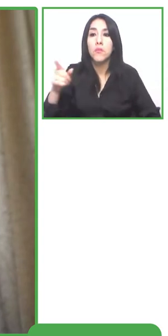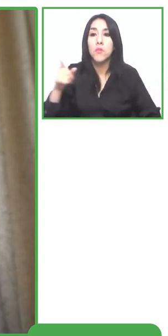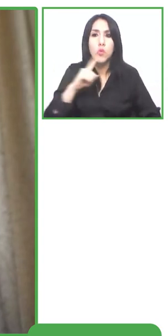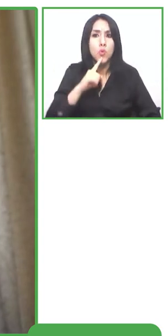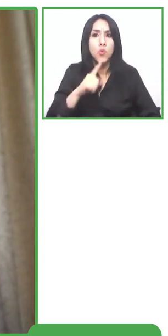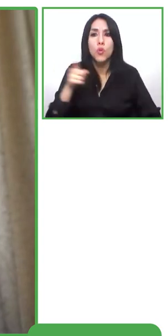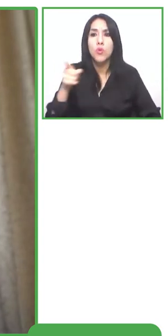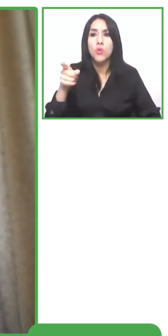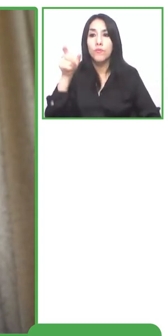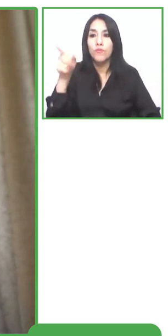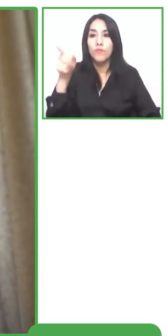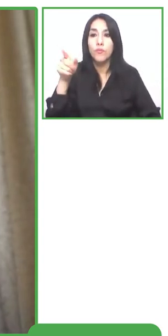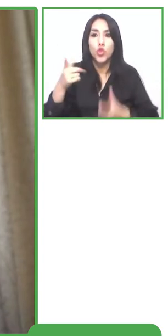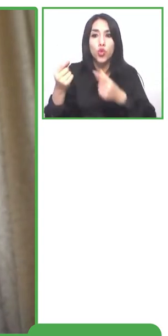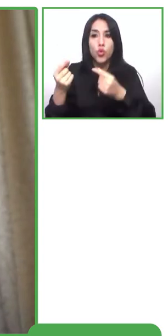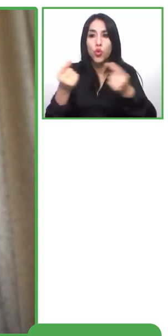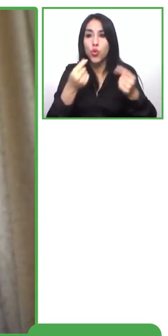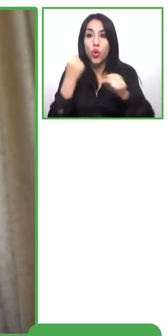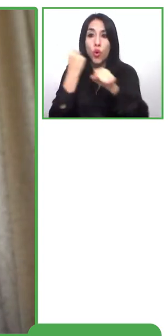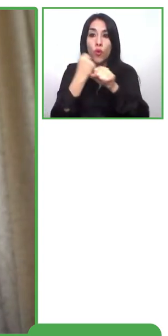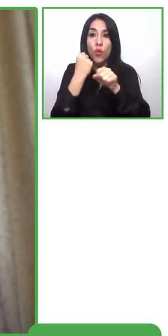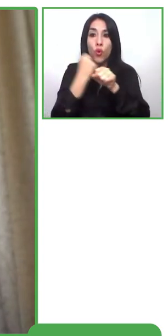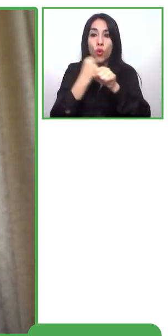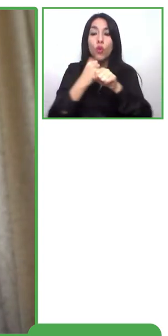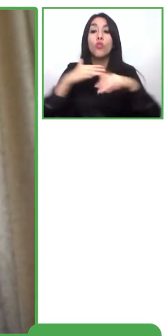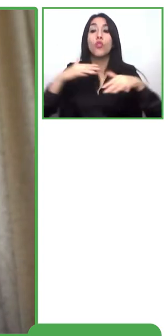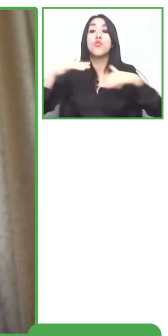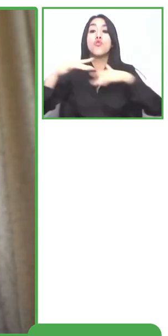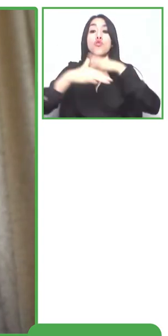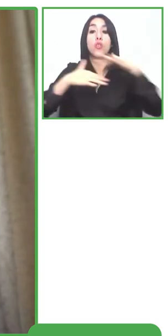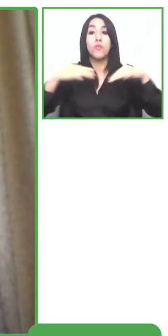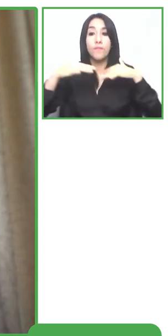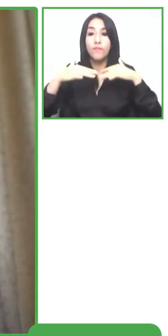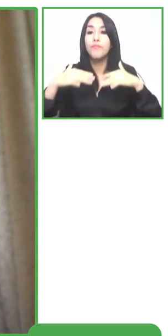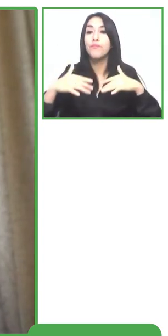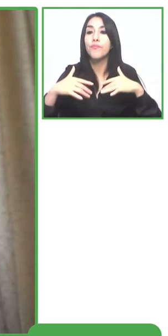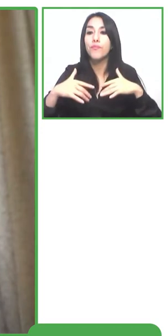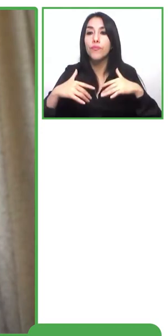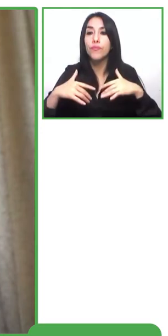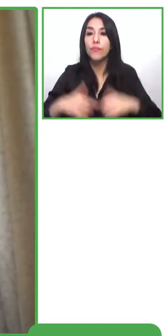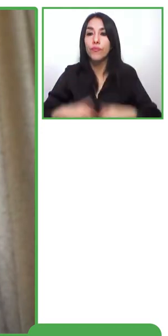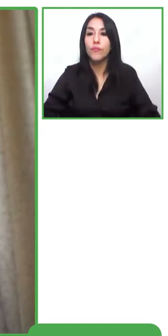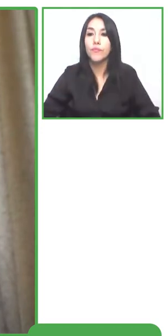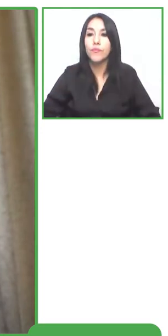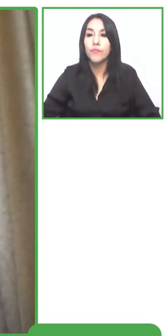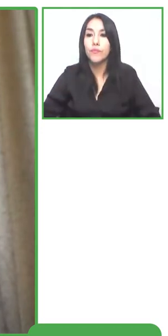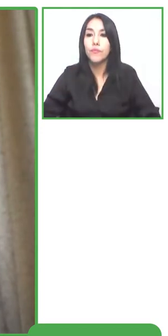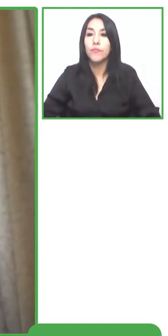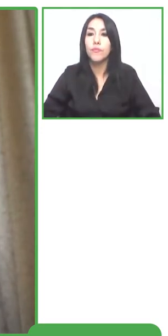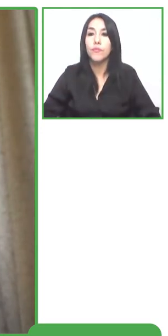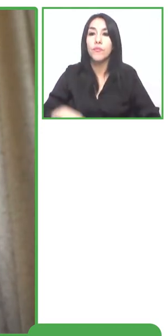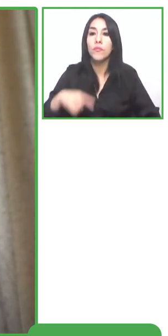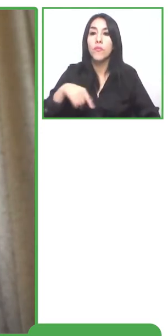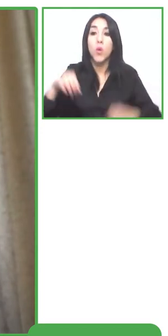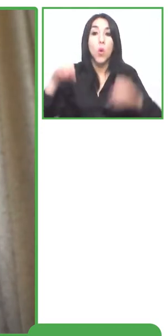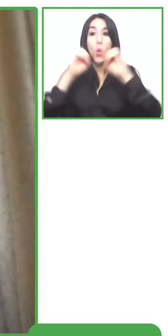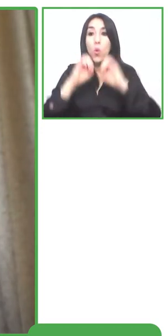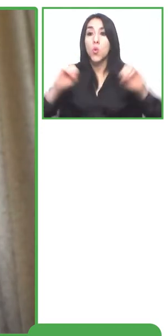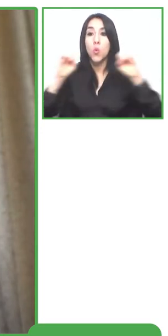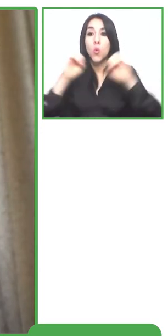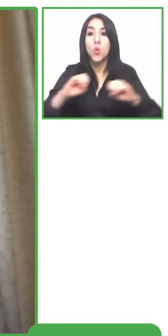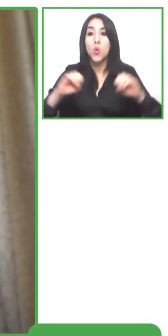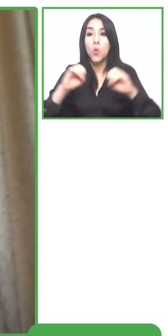if we can't understand what someone's input or contribution to society is, we won't be creating the tools